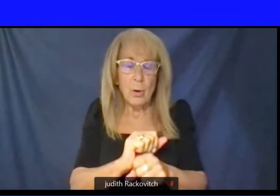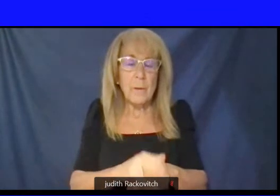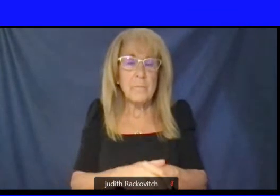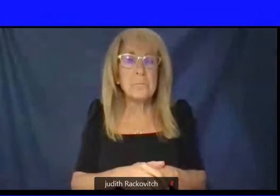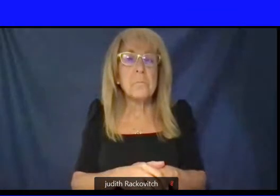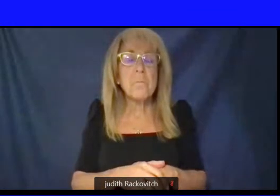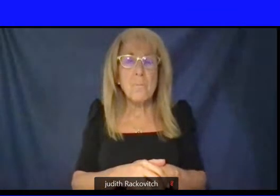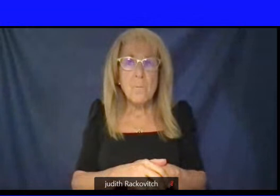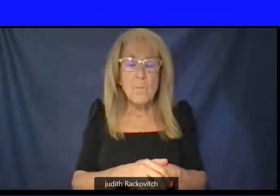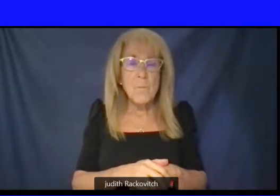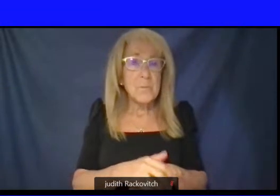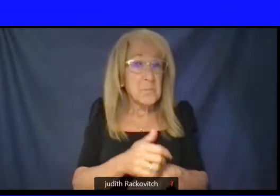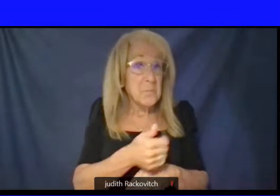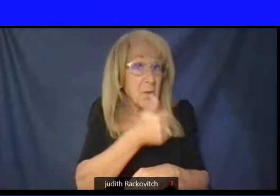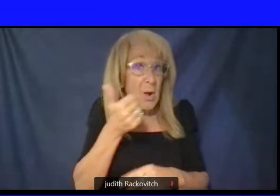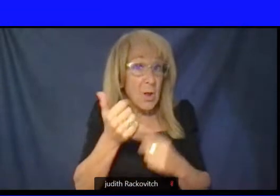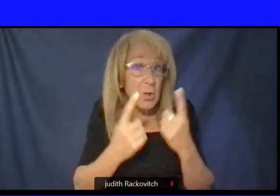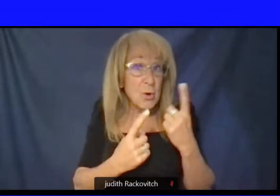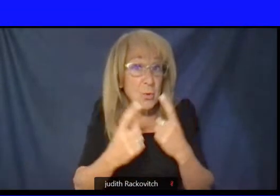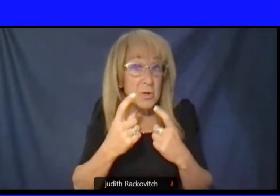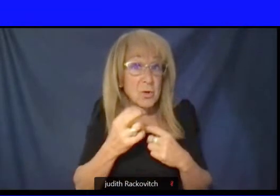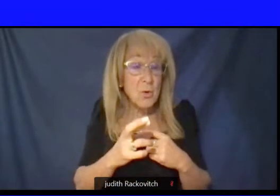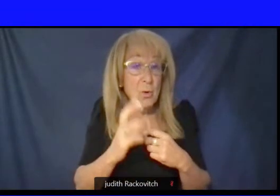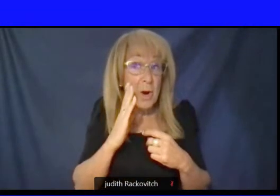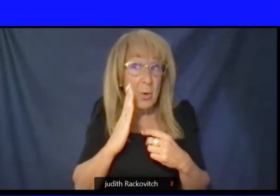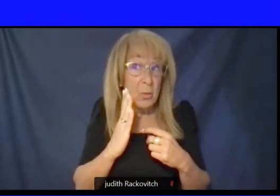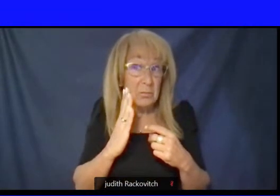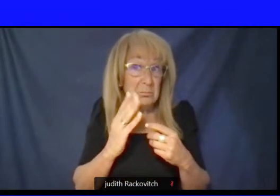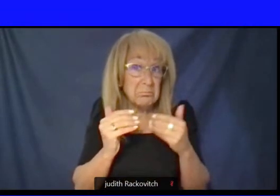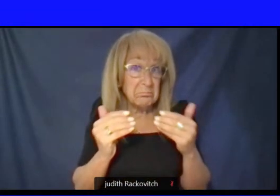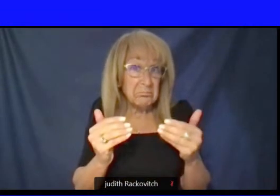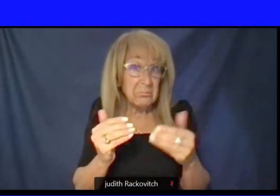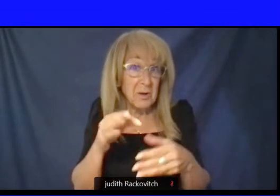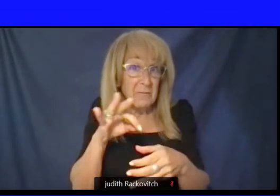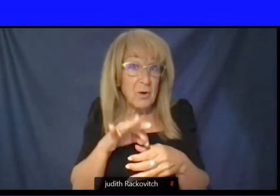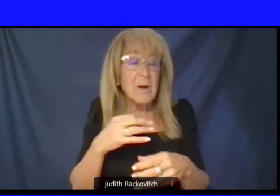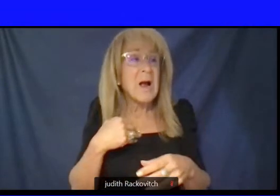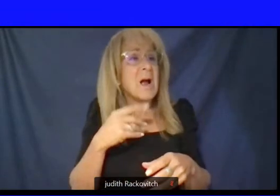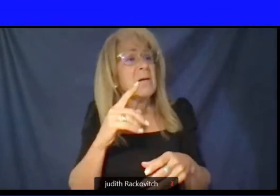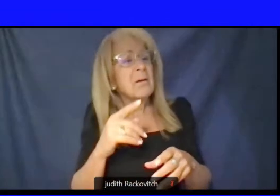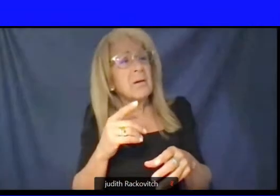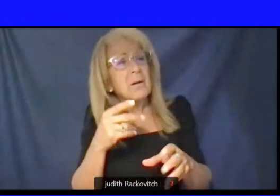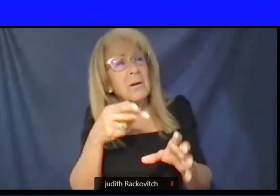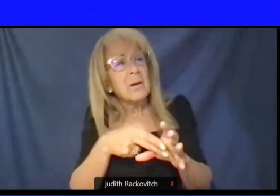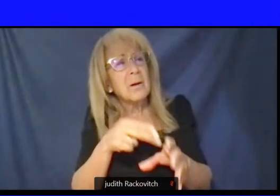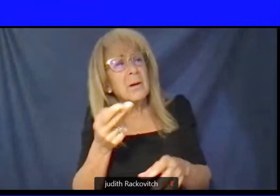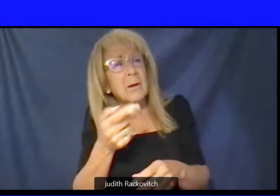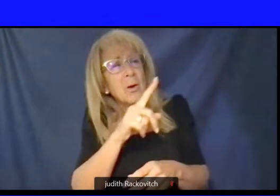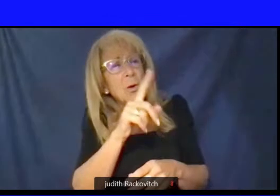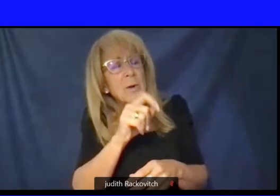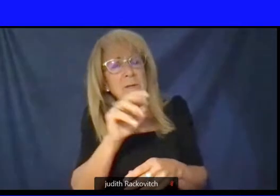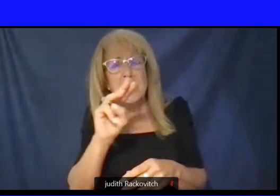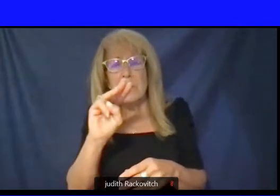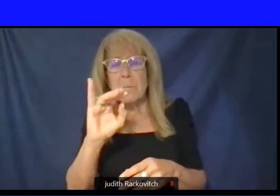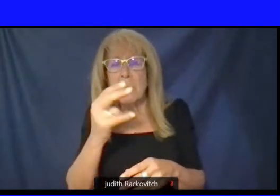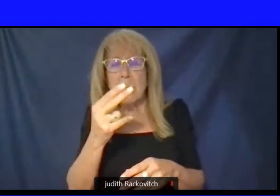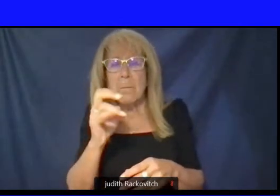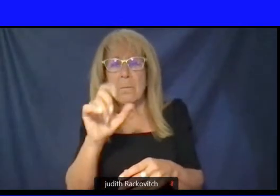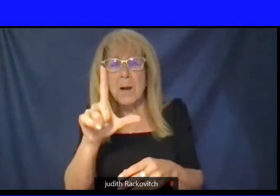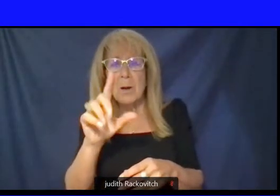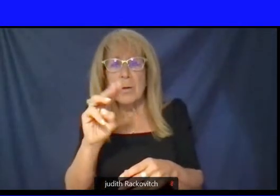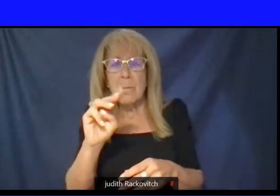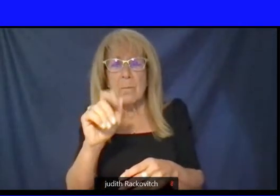that participates in the team. And the team is made up of a team leader and RN who supervise all the case management